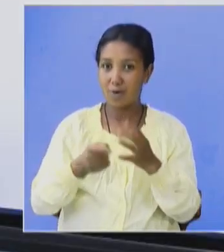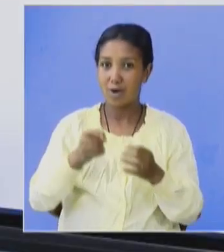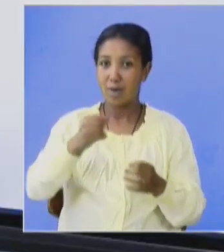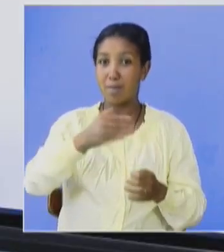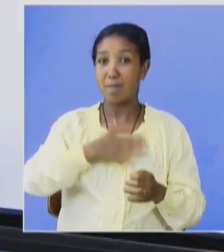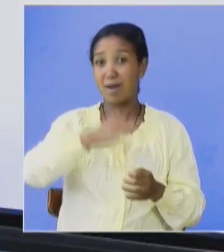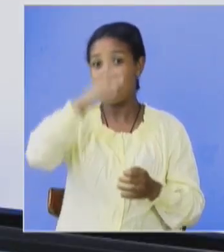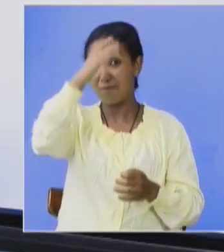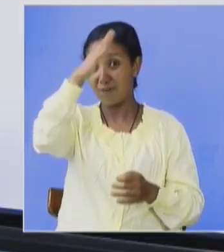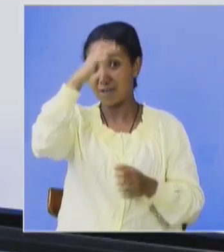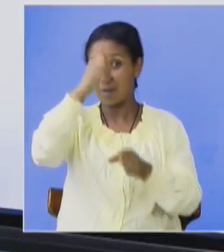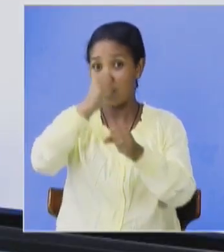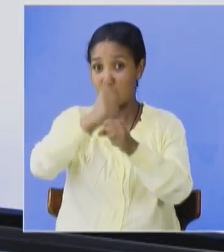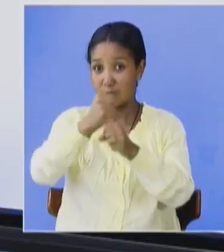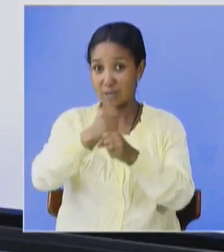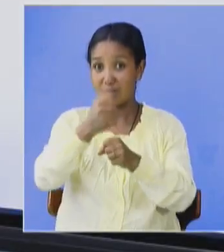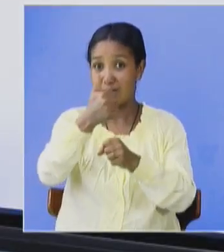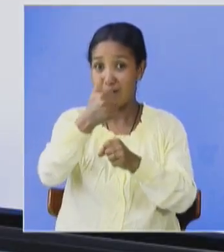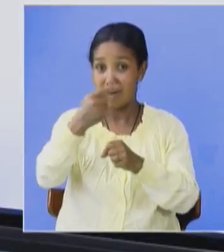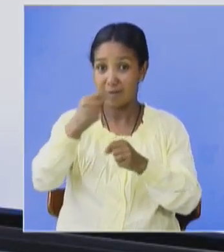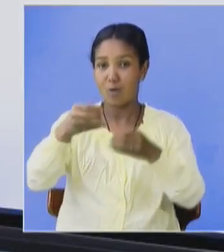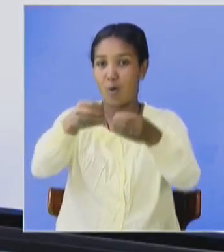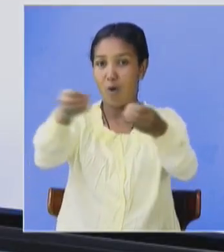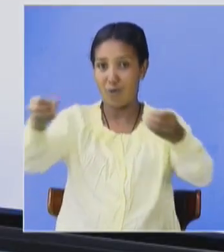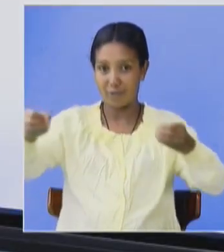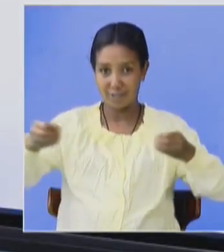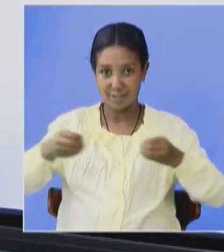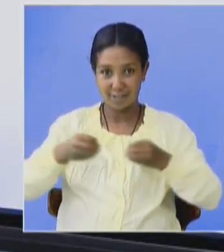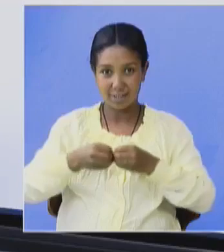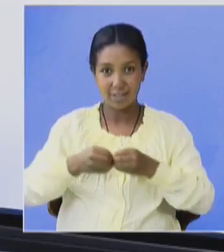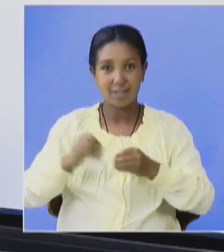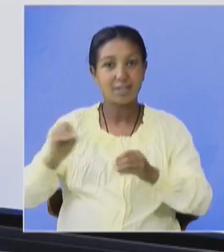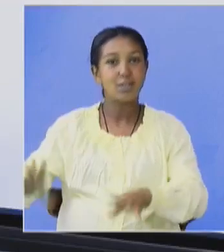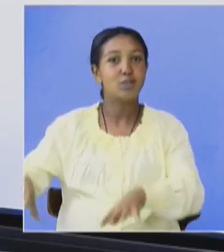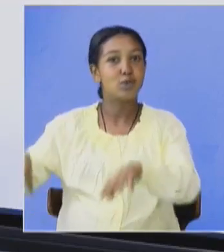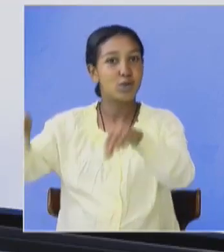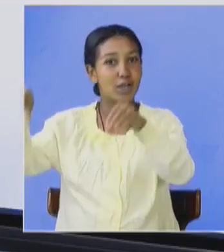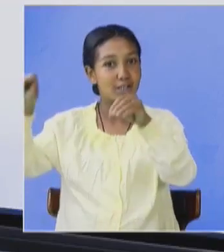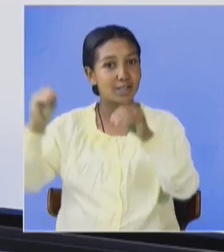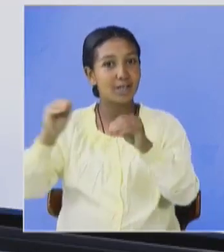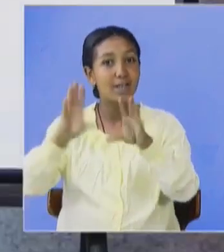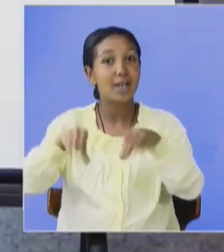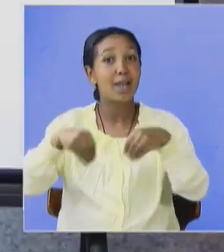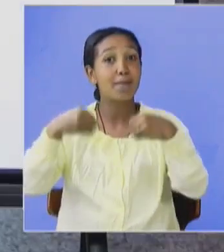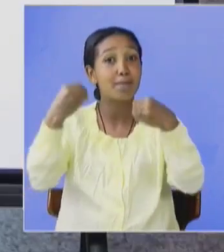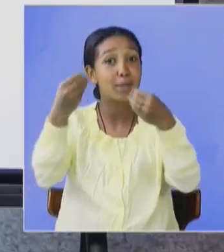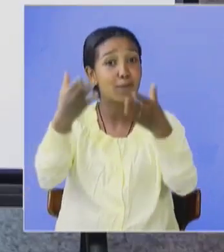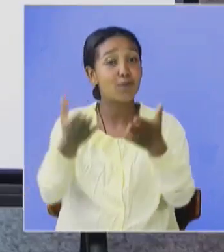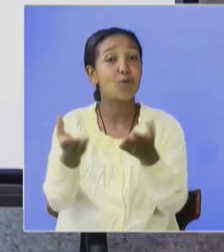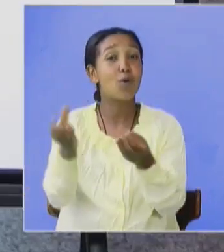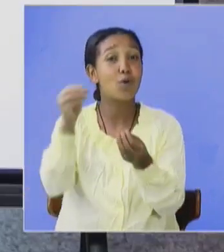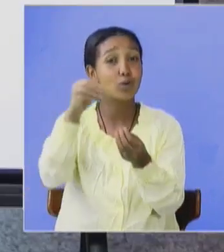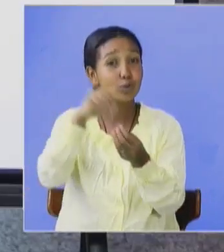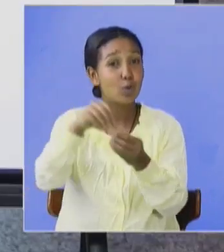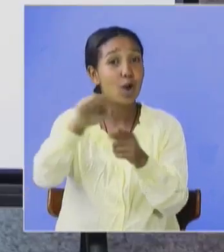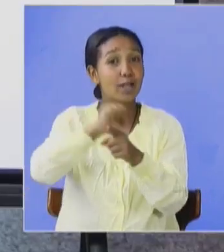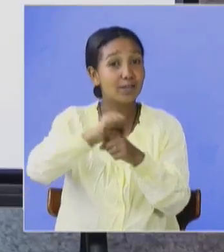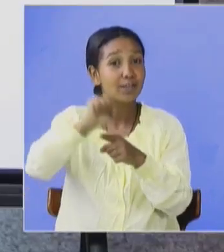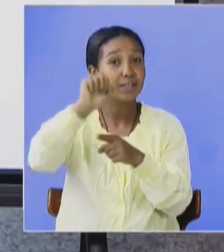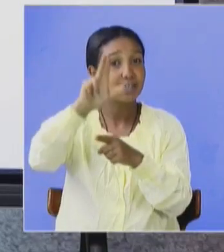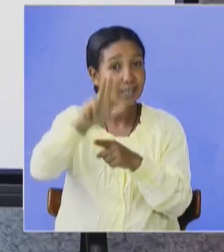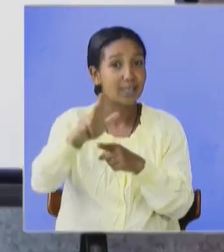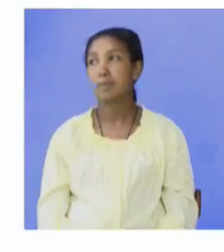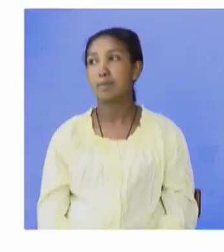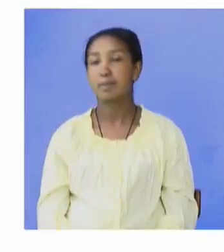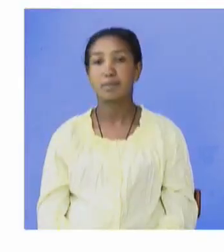father works at office. Students, let me give you also activity 3 and let